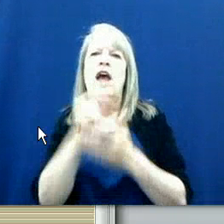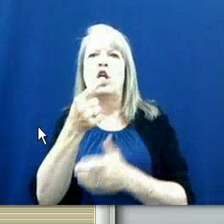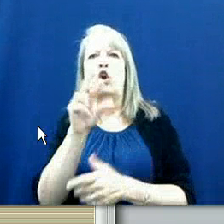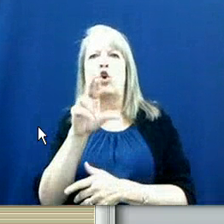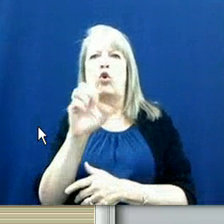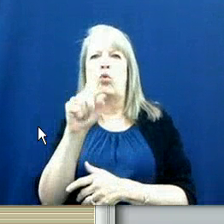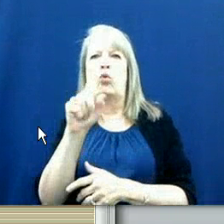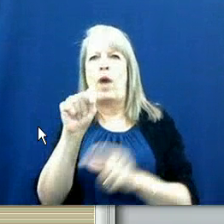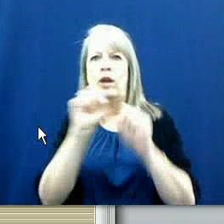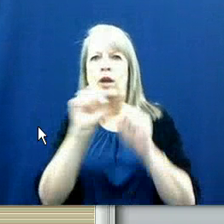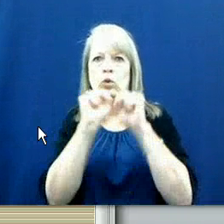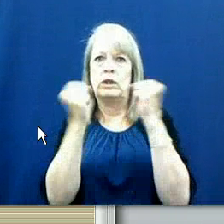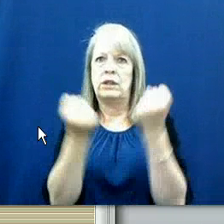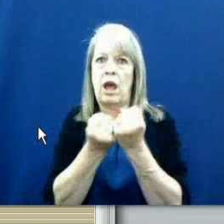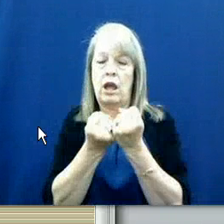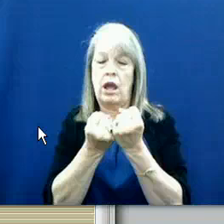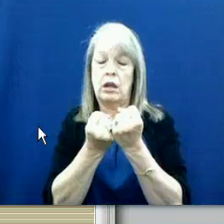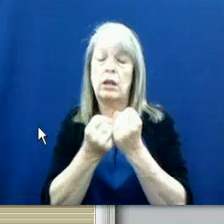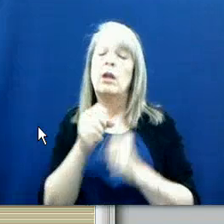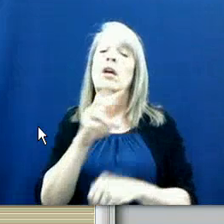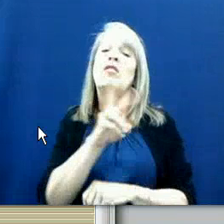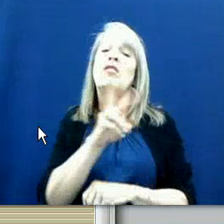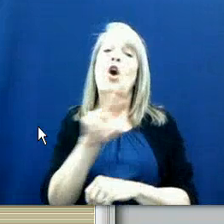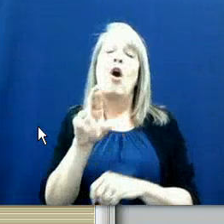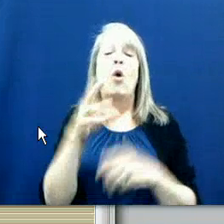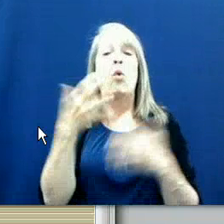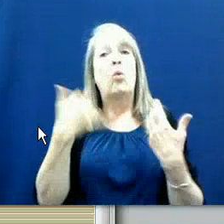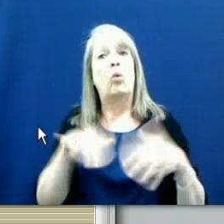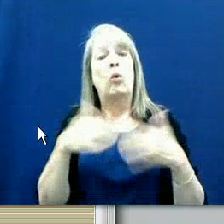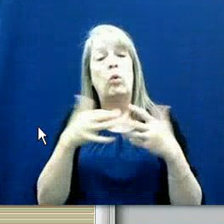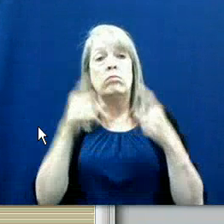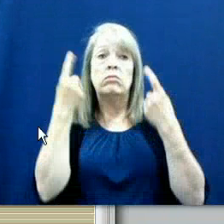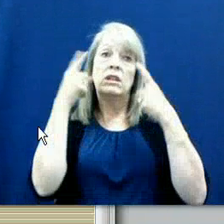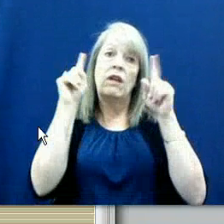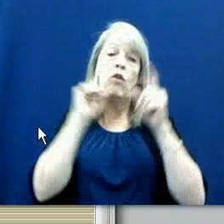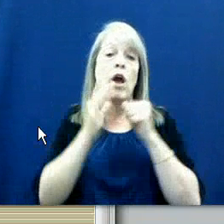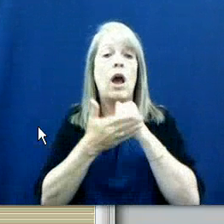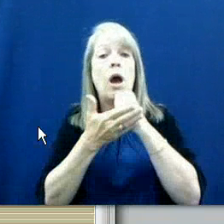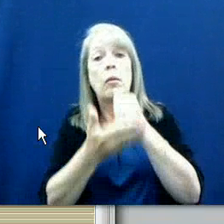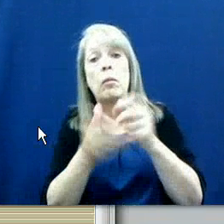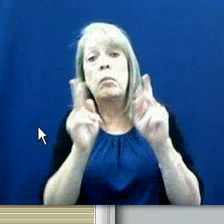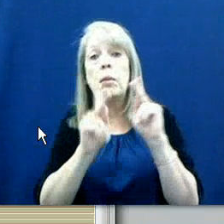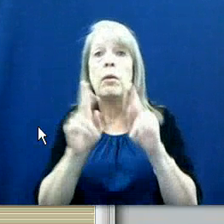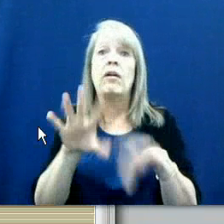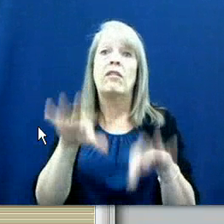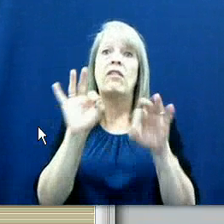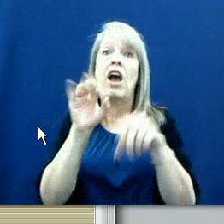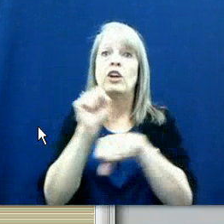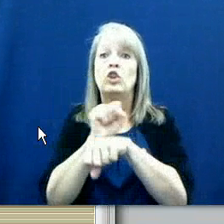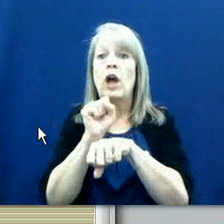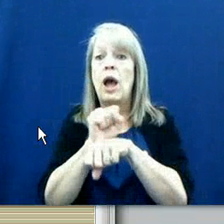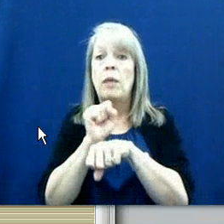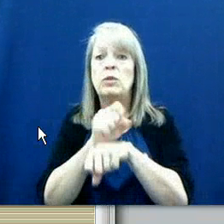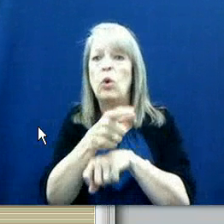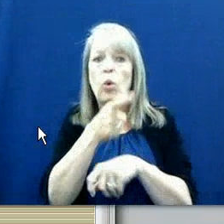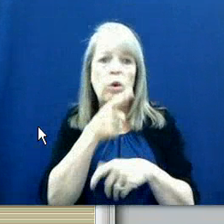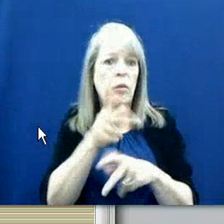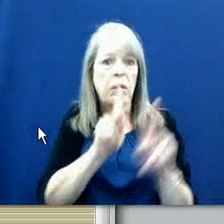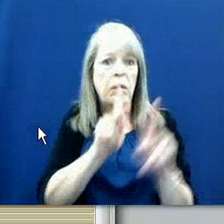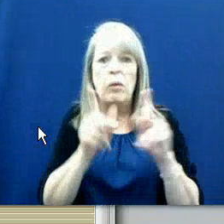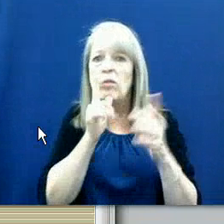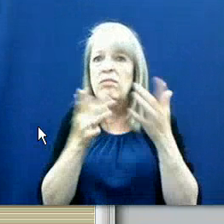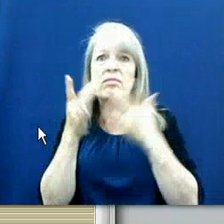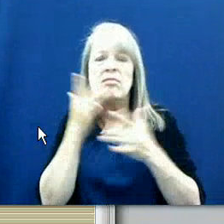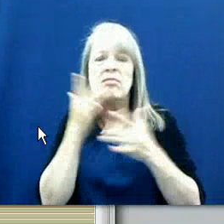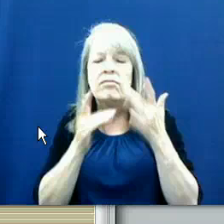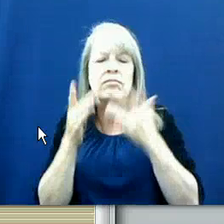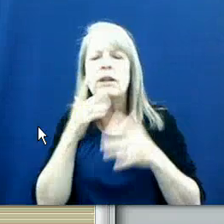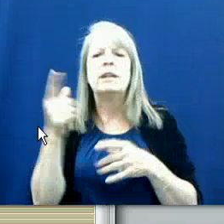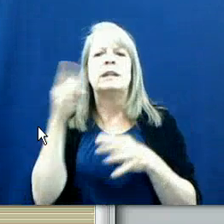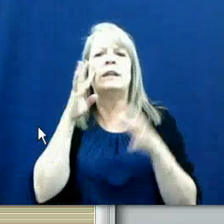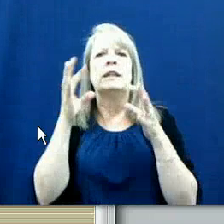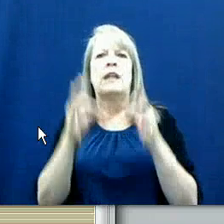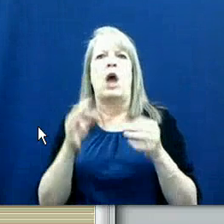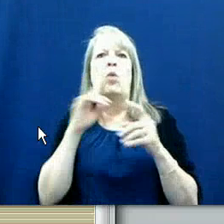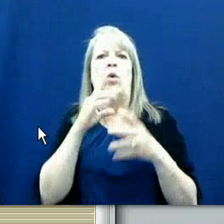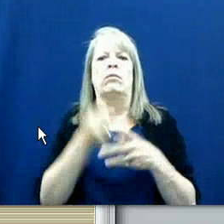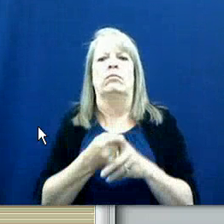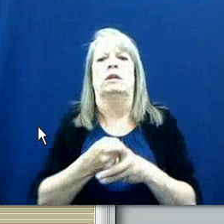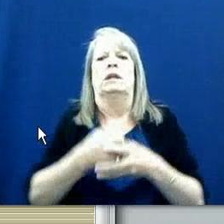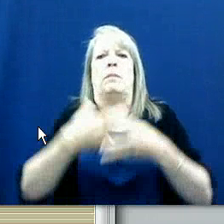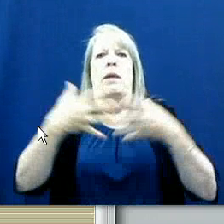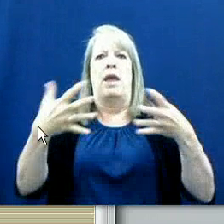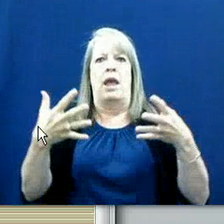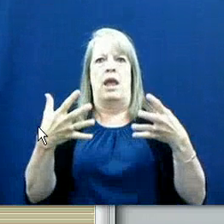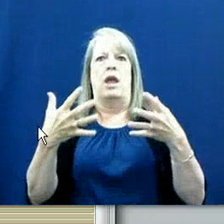so successful finding jobs for people in need, so to speak, that the administration was going to expand its role. Suddenly, the